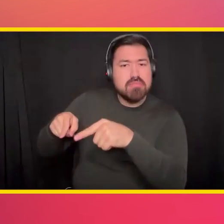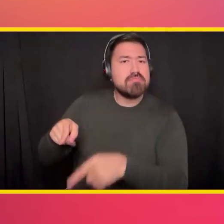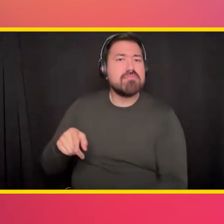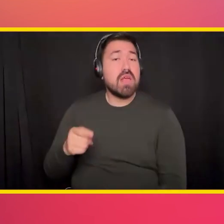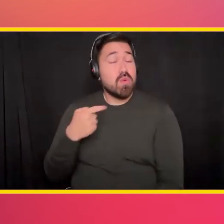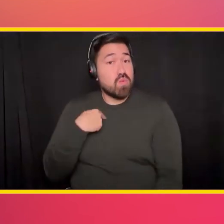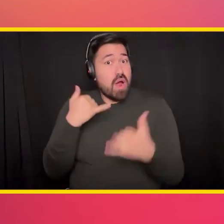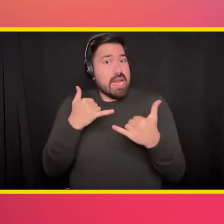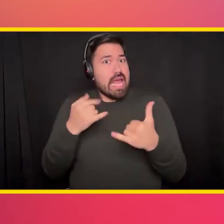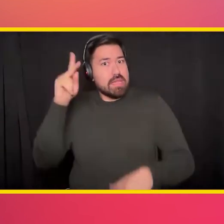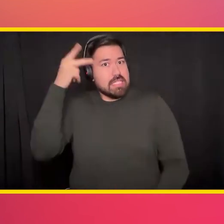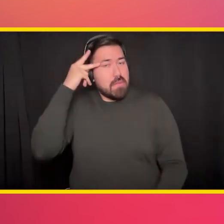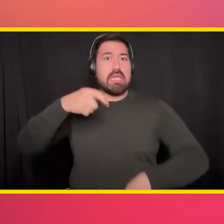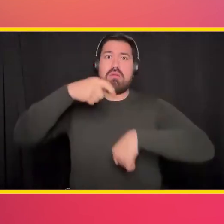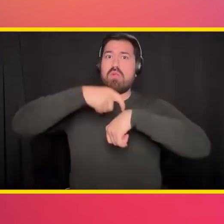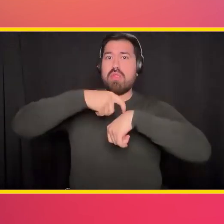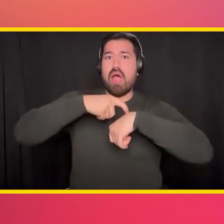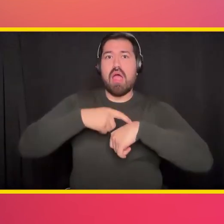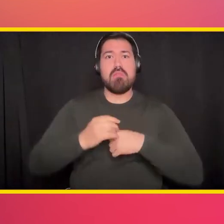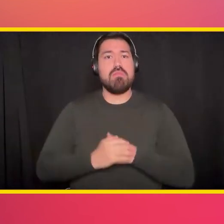current socio-political climate?